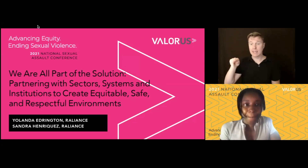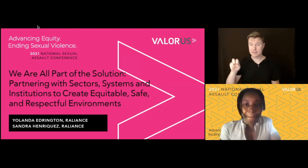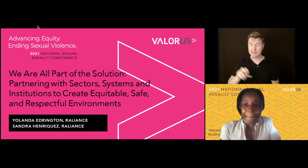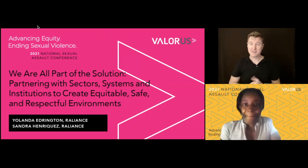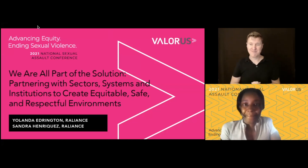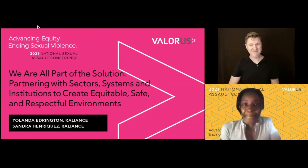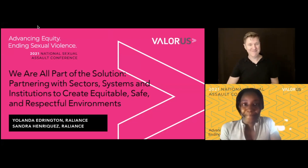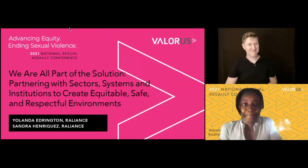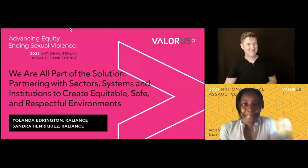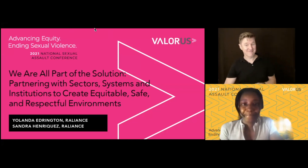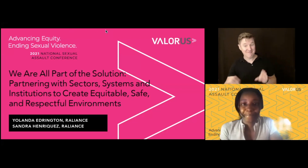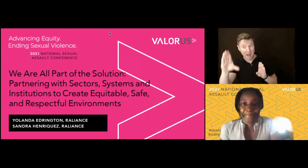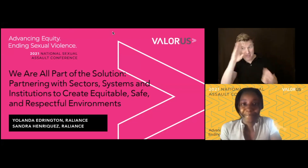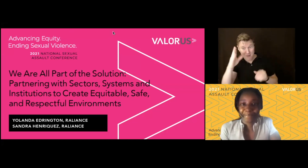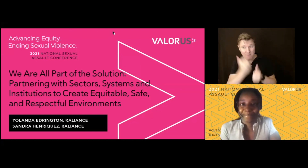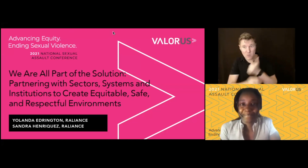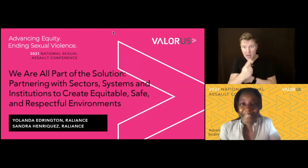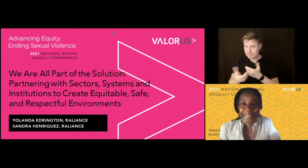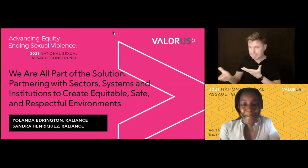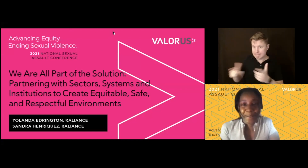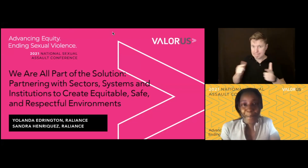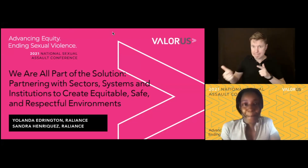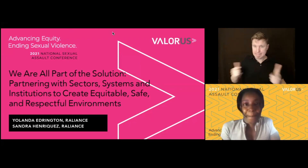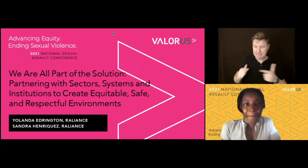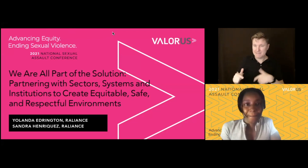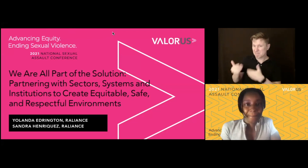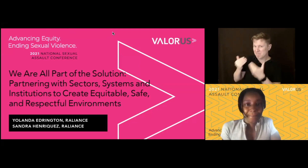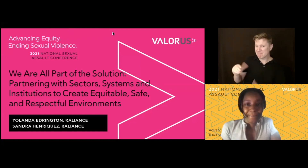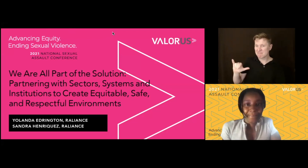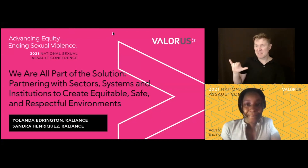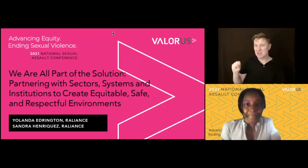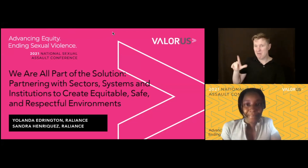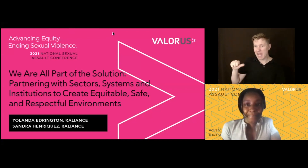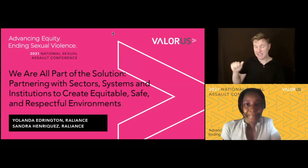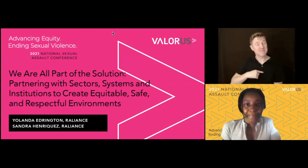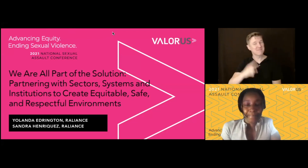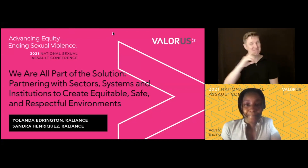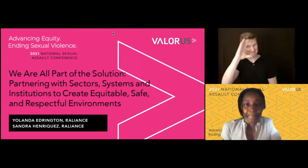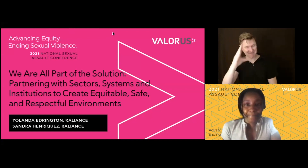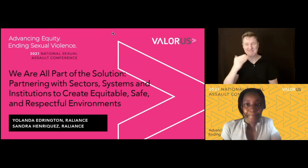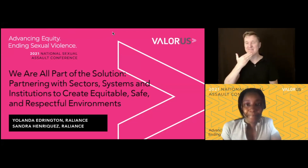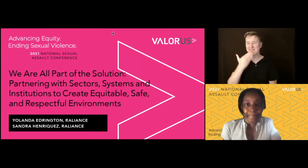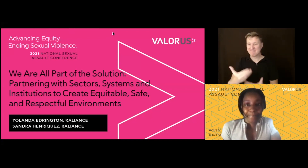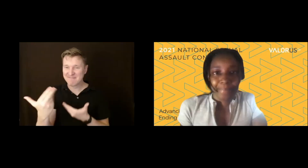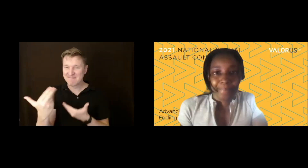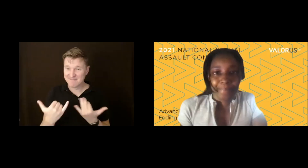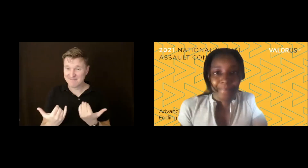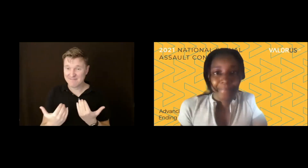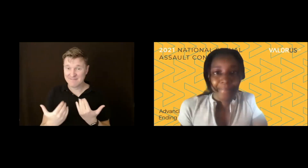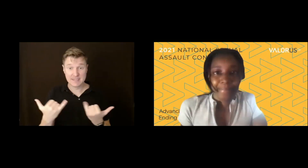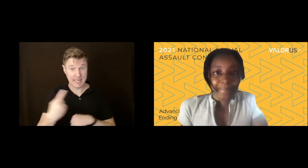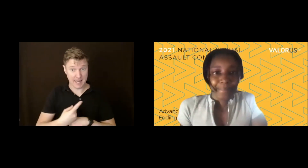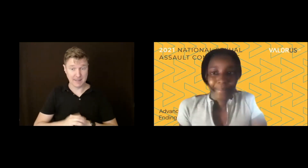Hello, everyone. Go ahead, Yolanda. Just wanted to say hello, everyone. Thank you so much for joining us